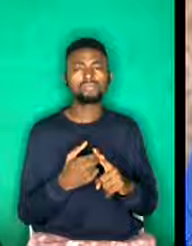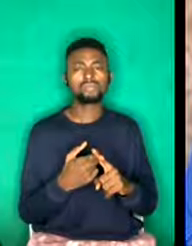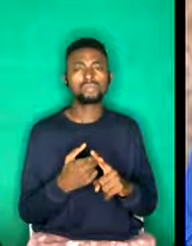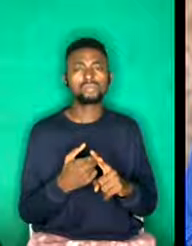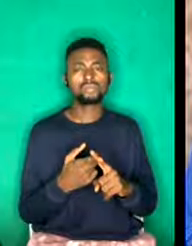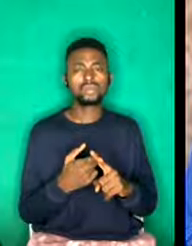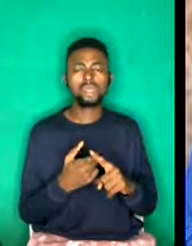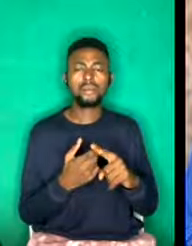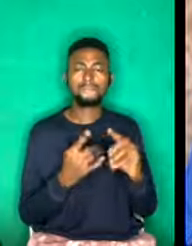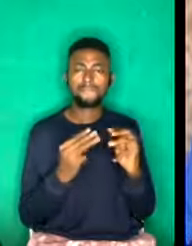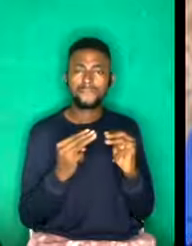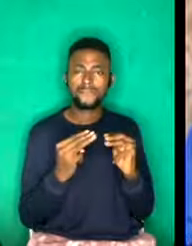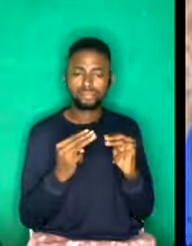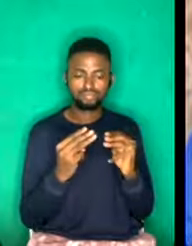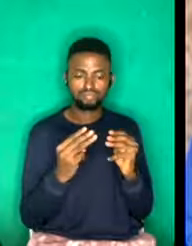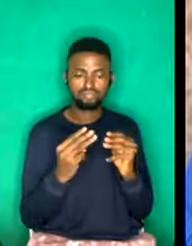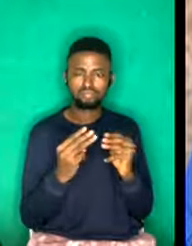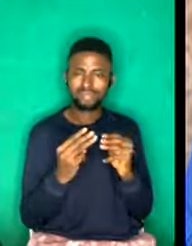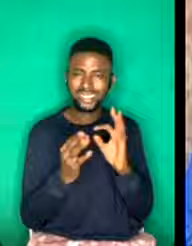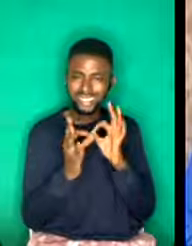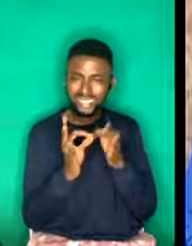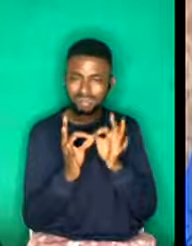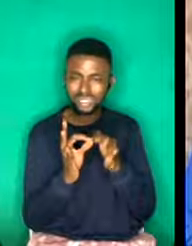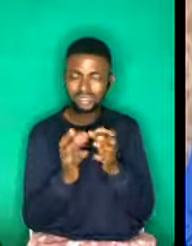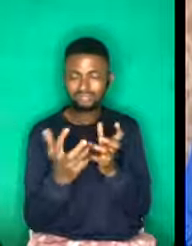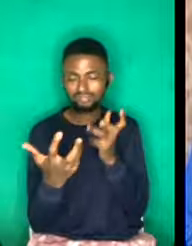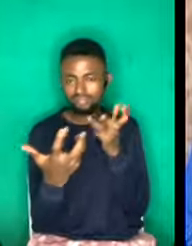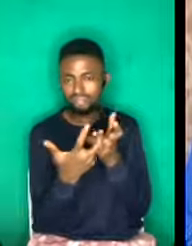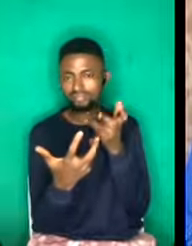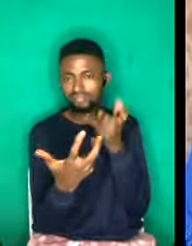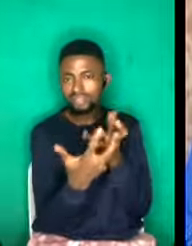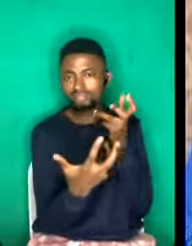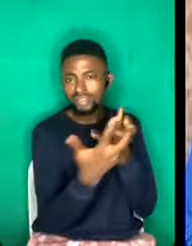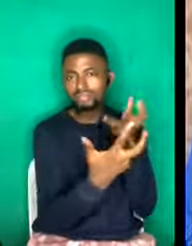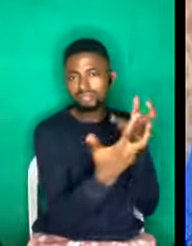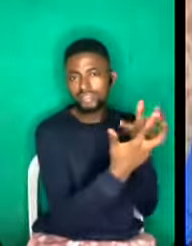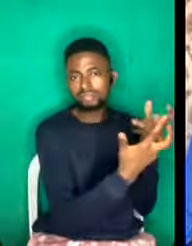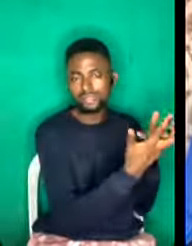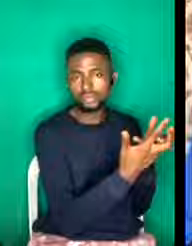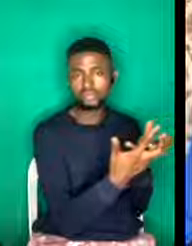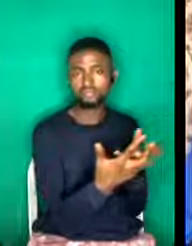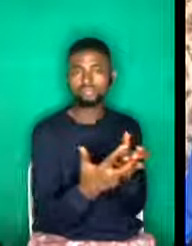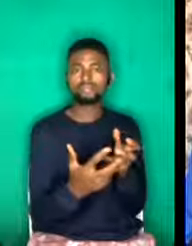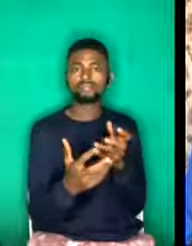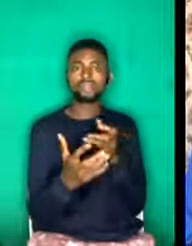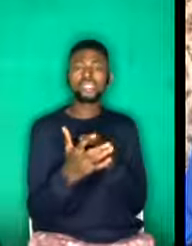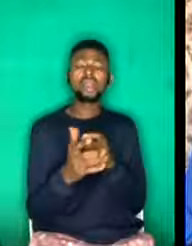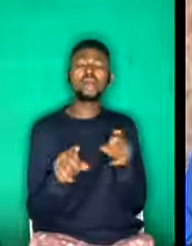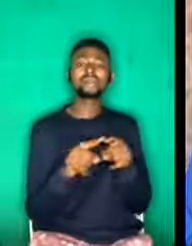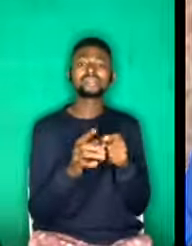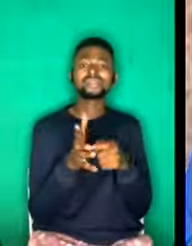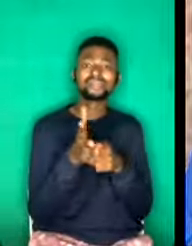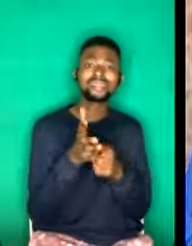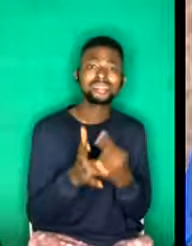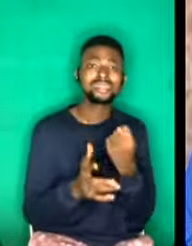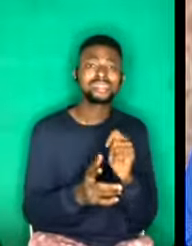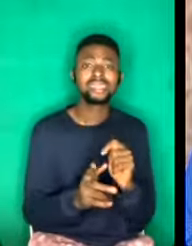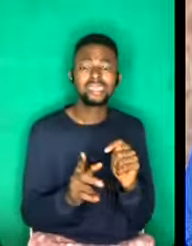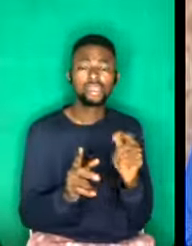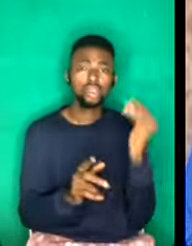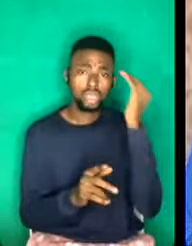smoothly with that space you're talking about. Also, it takes the knowledge of this person's sign